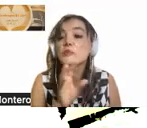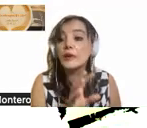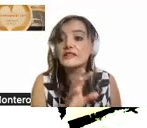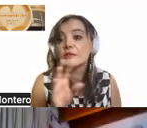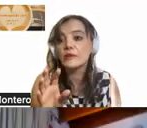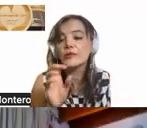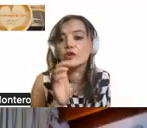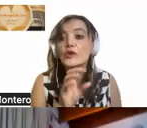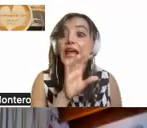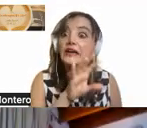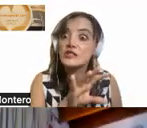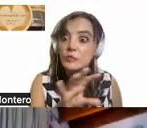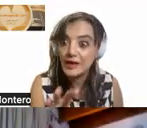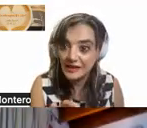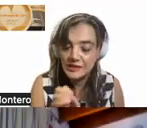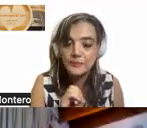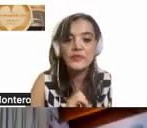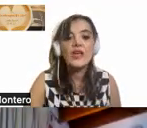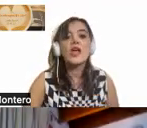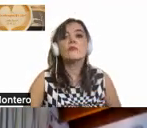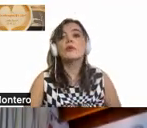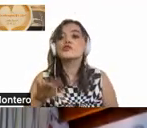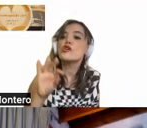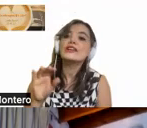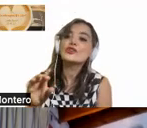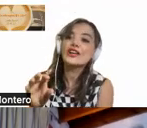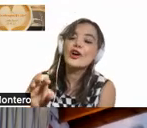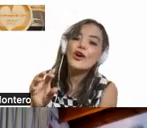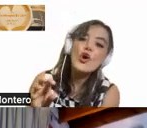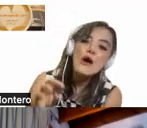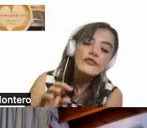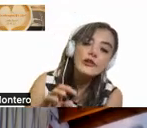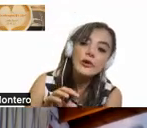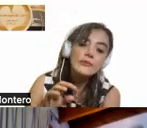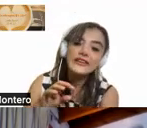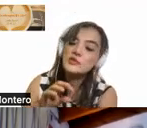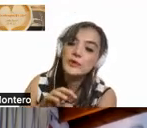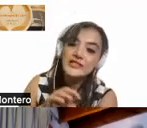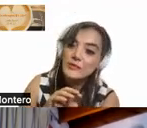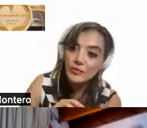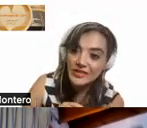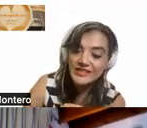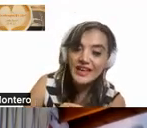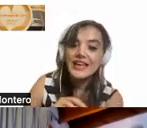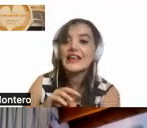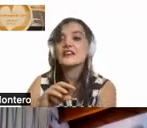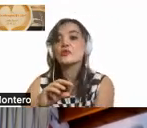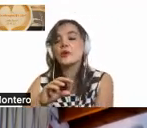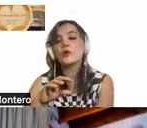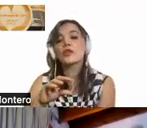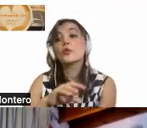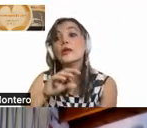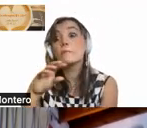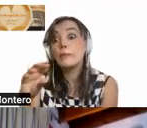an explicit memory because you can explain it. But trauma doesn't go out of the body by explicit memories. It has